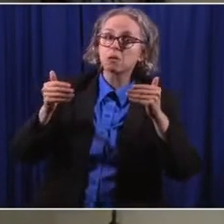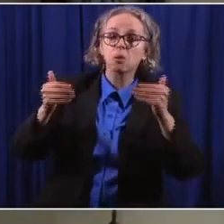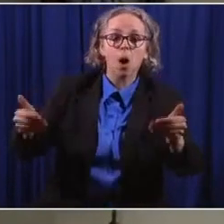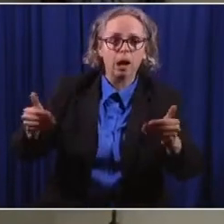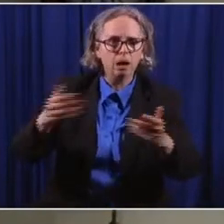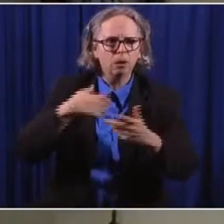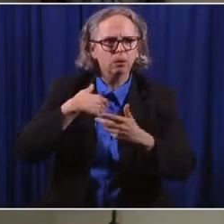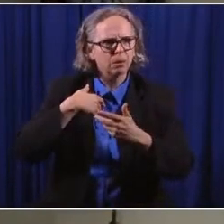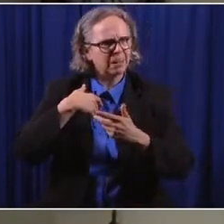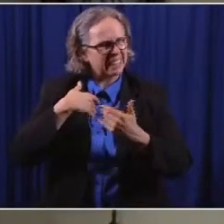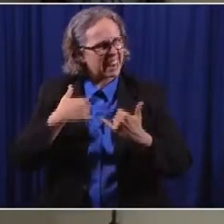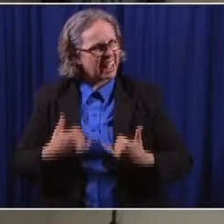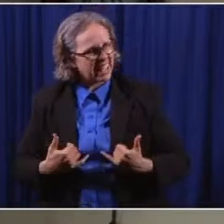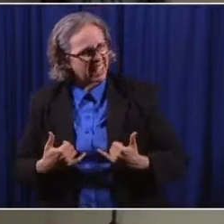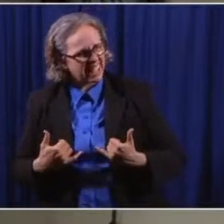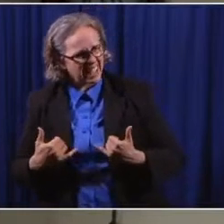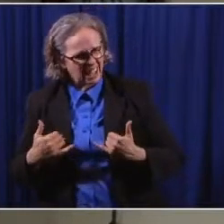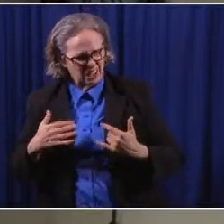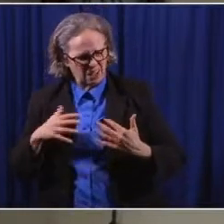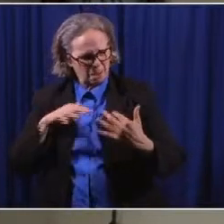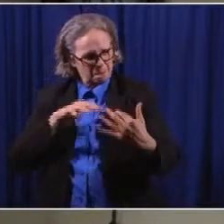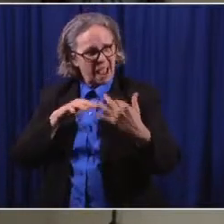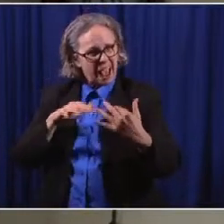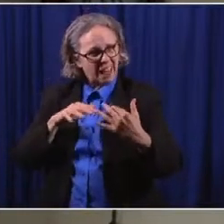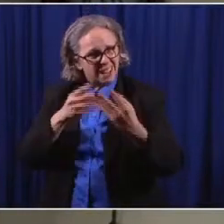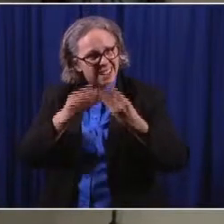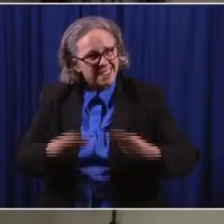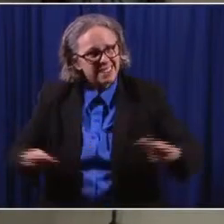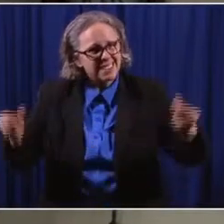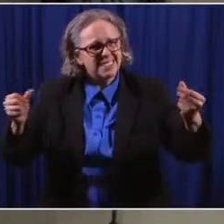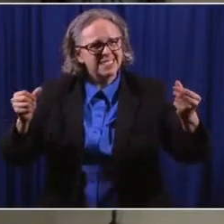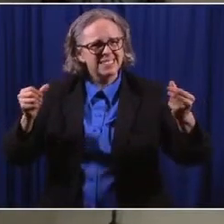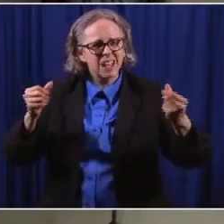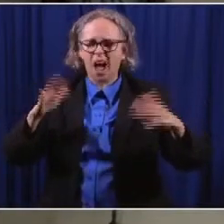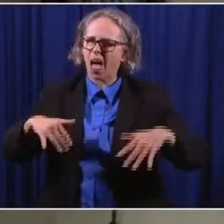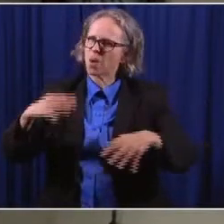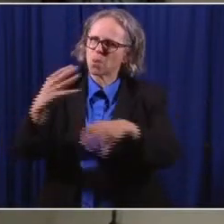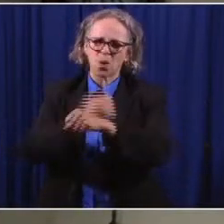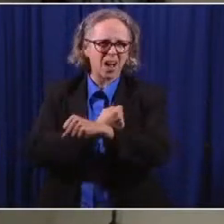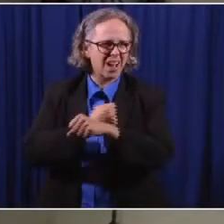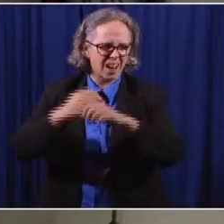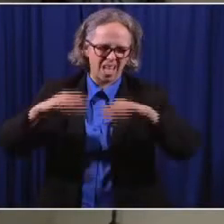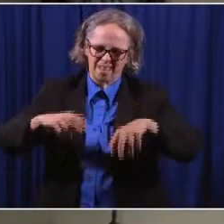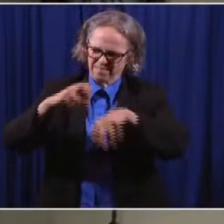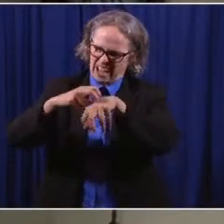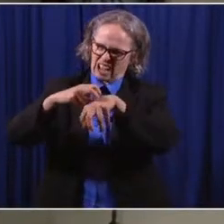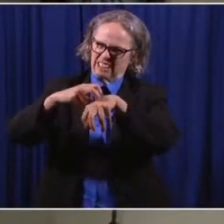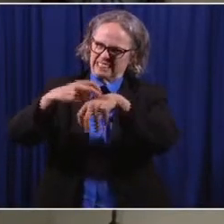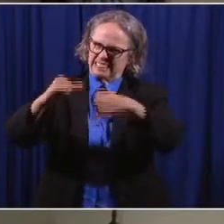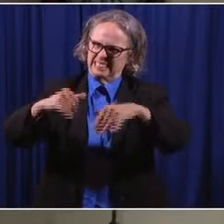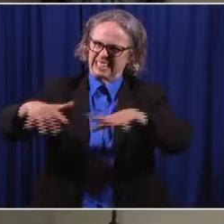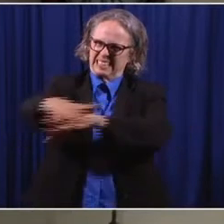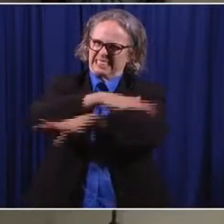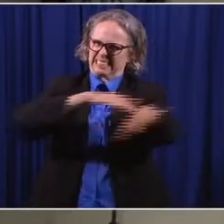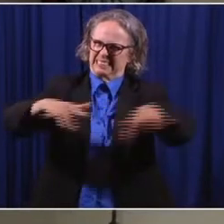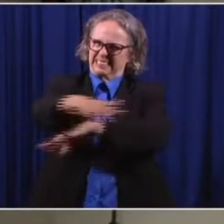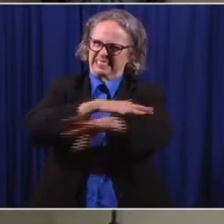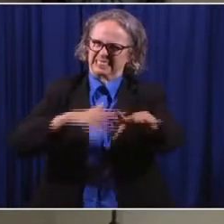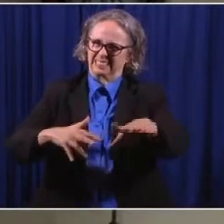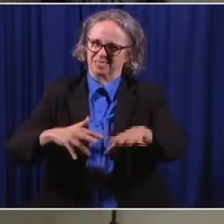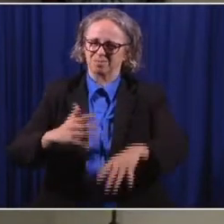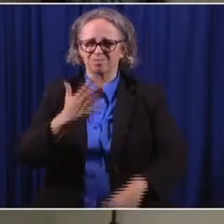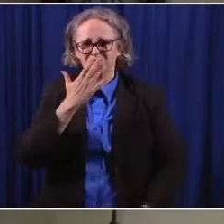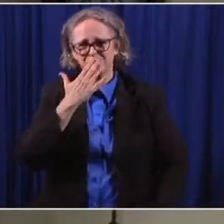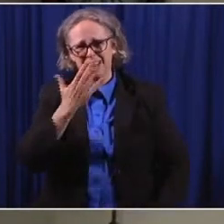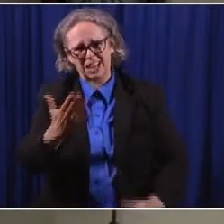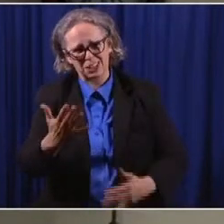over. And there's no indication that it is over at all. So thank you very much.